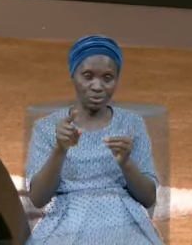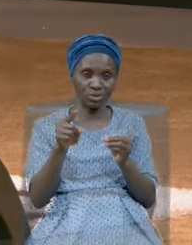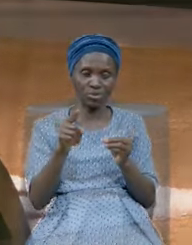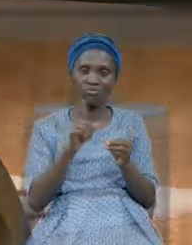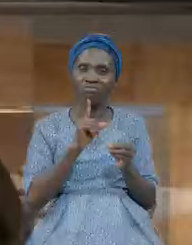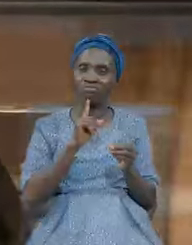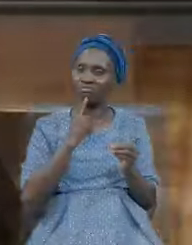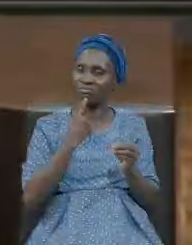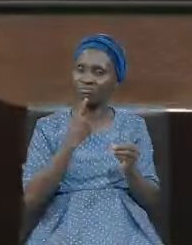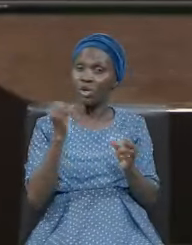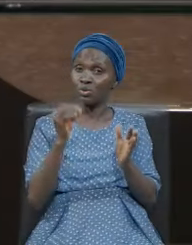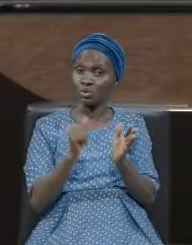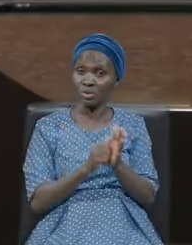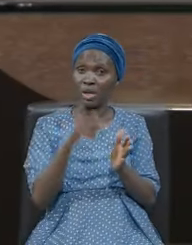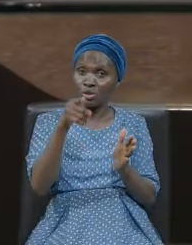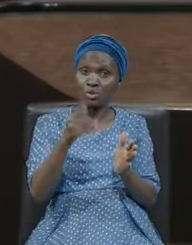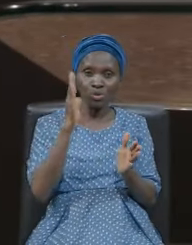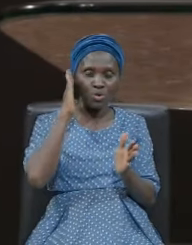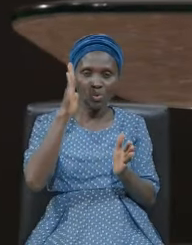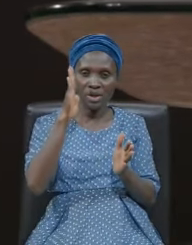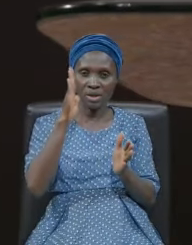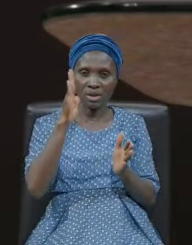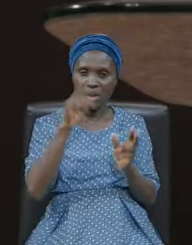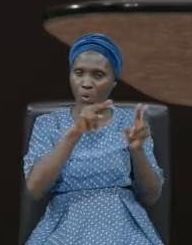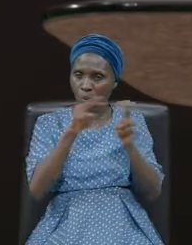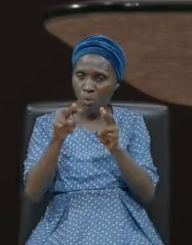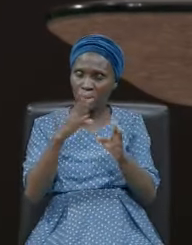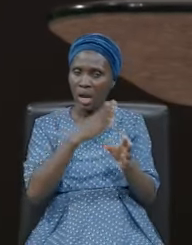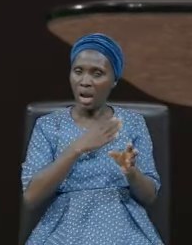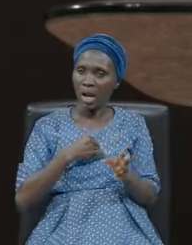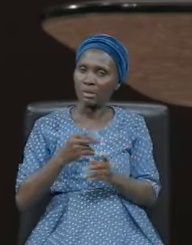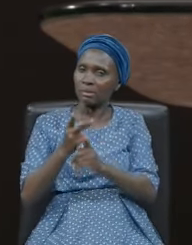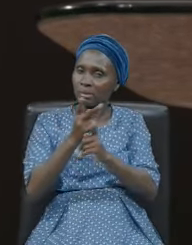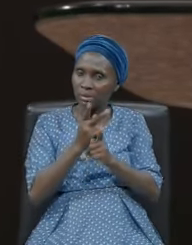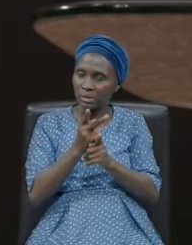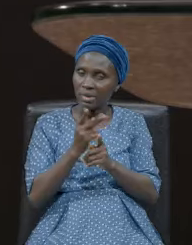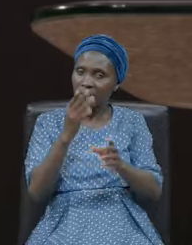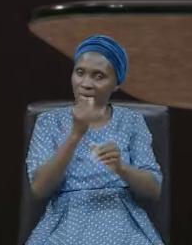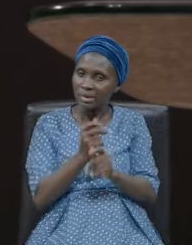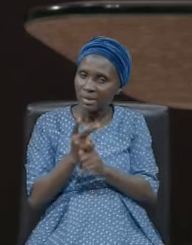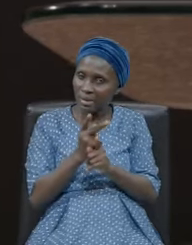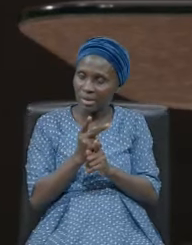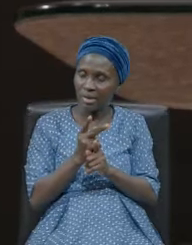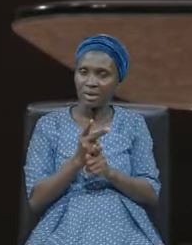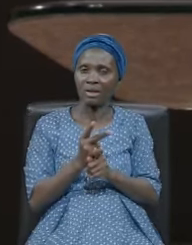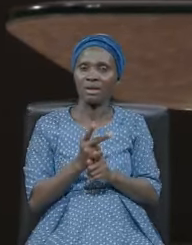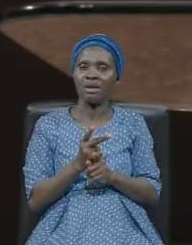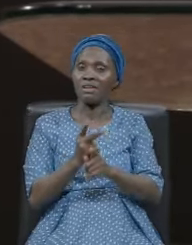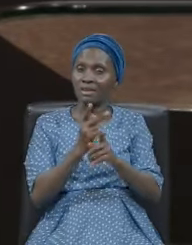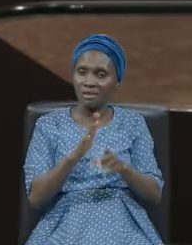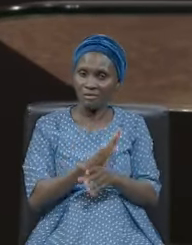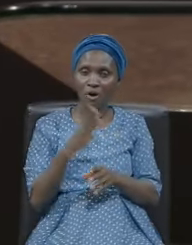take care that the things that God is pointing at, you don't dodge your head, you